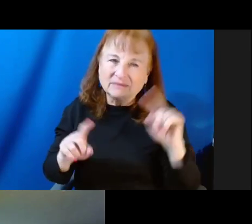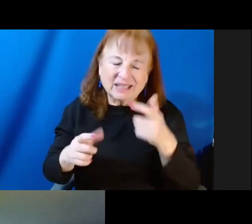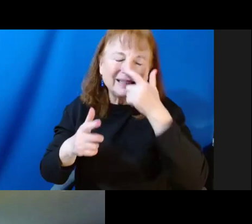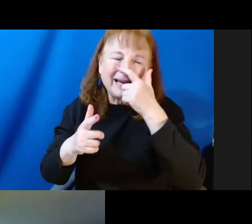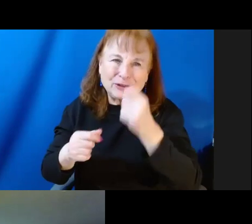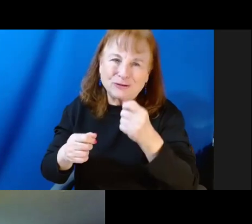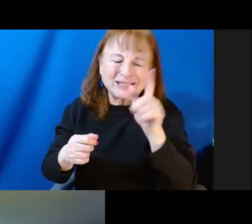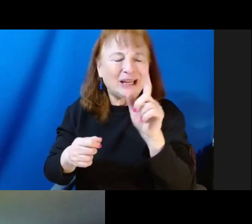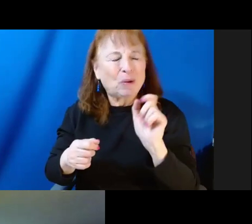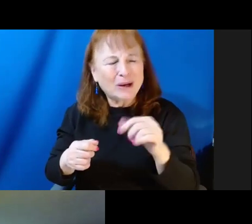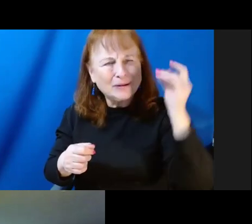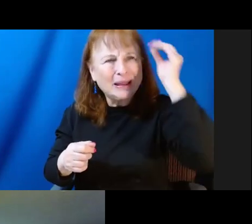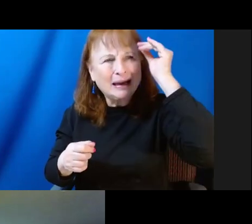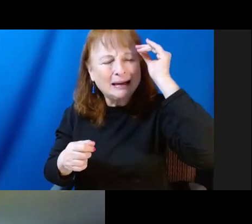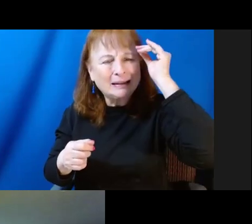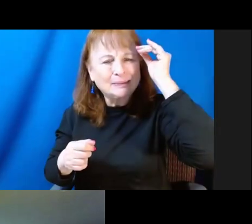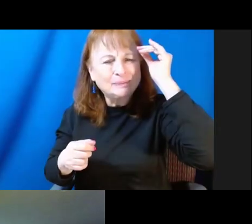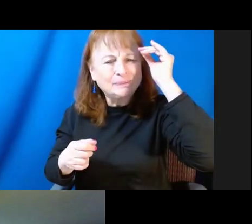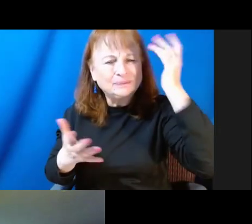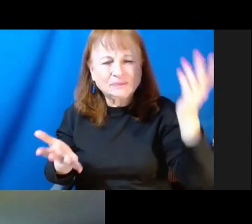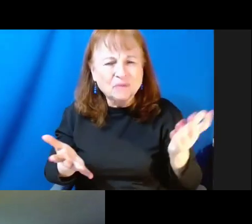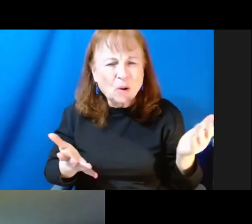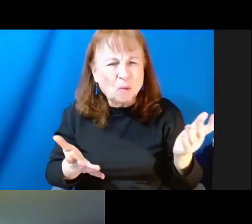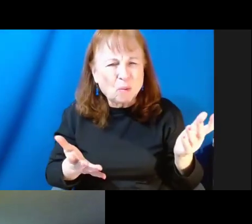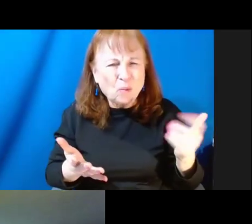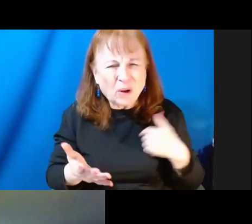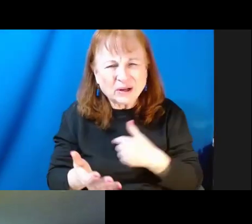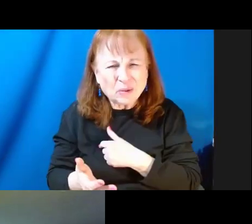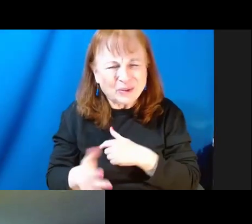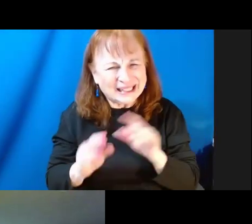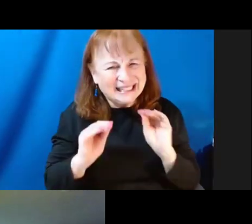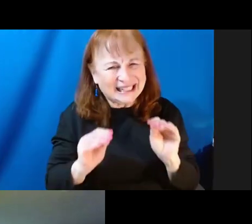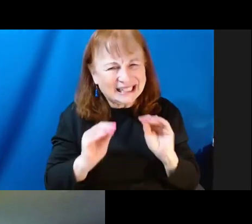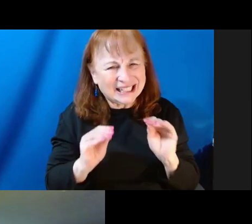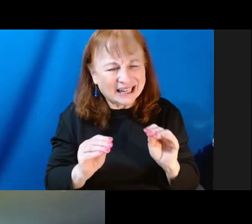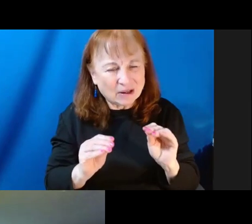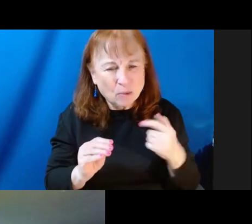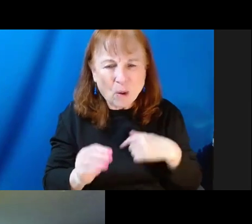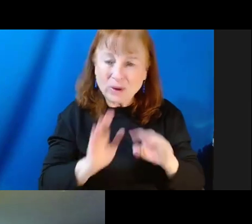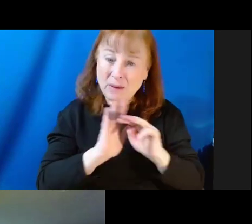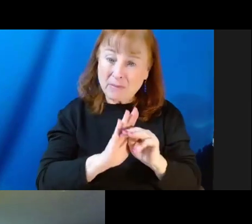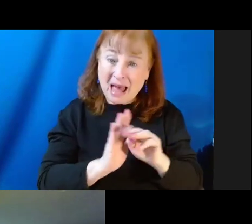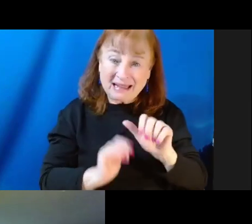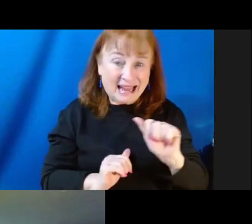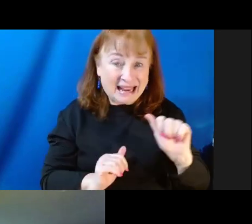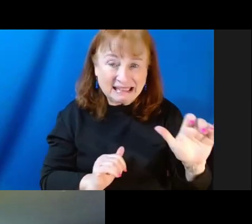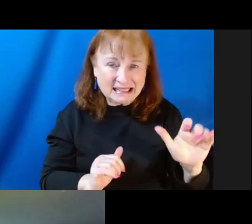interesting question to think about. Like, what are we teaching when we model